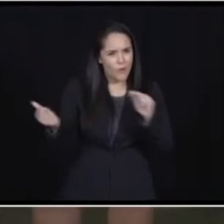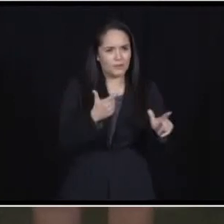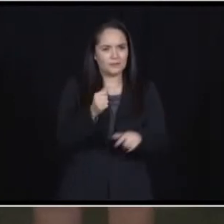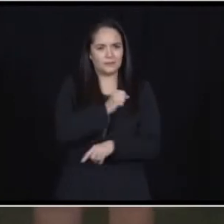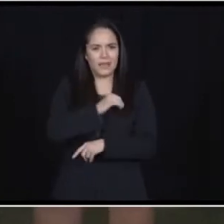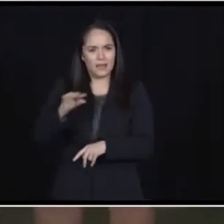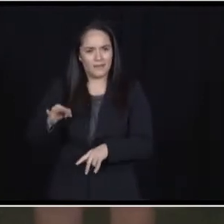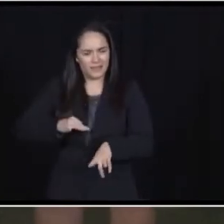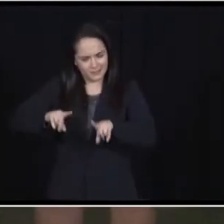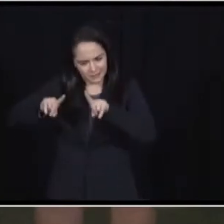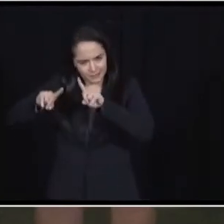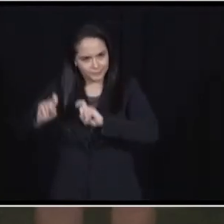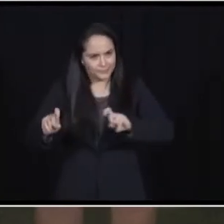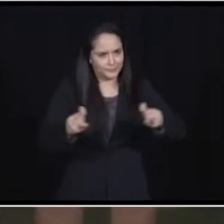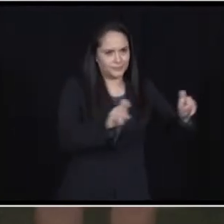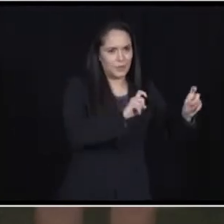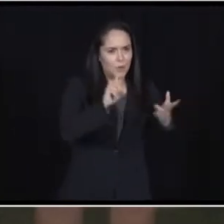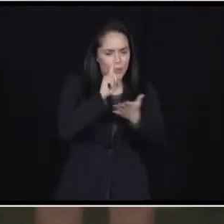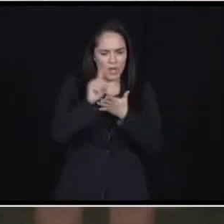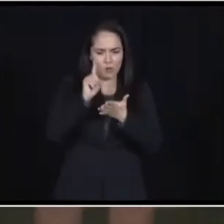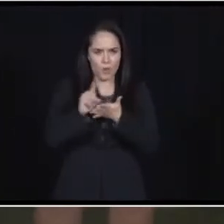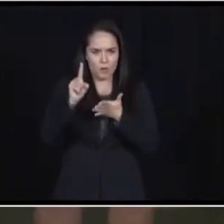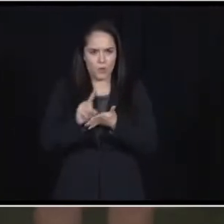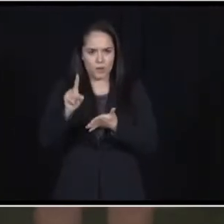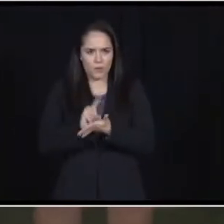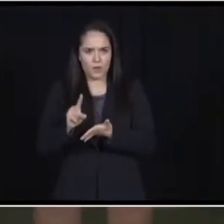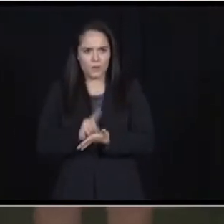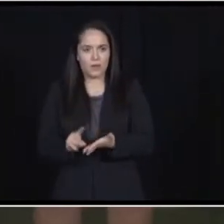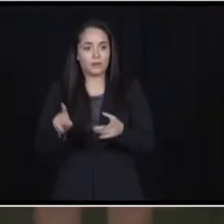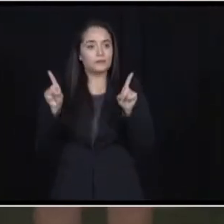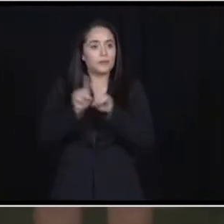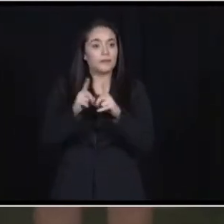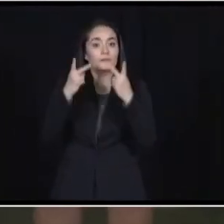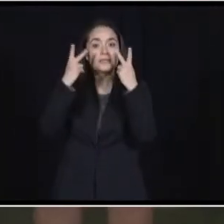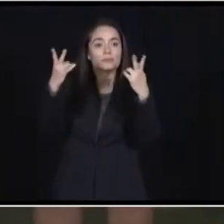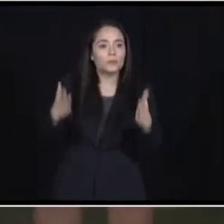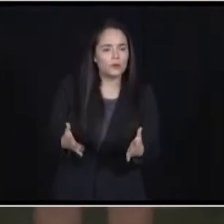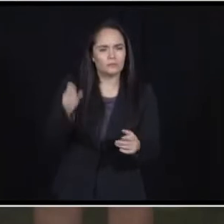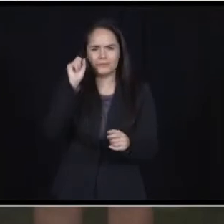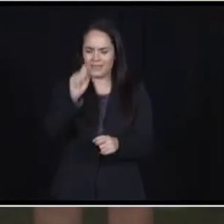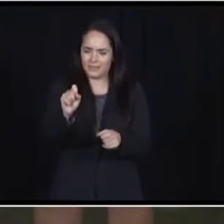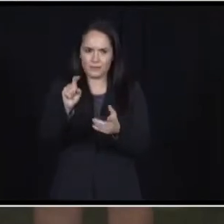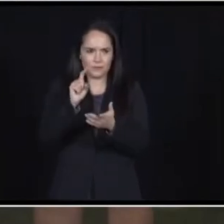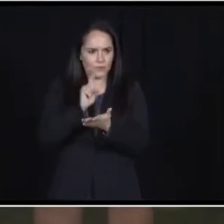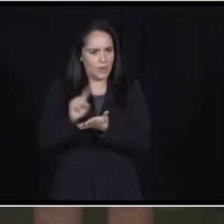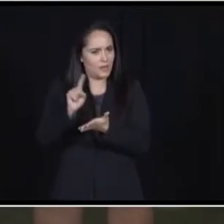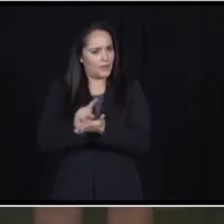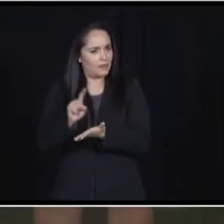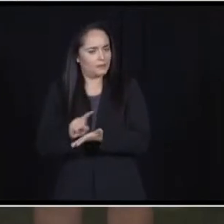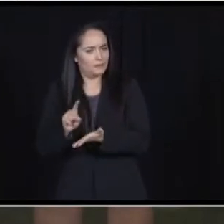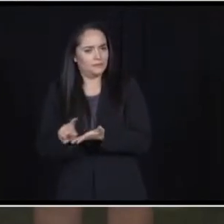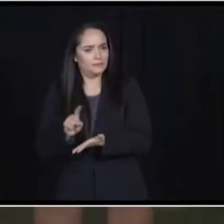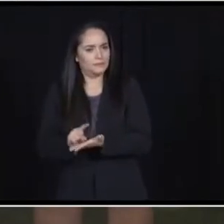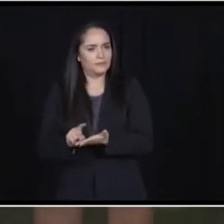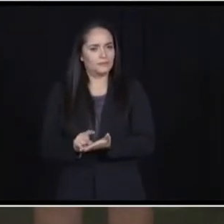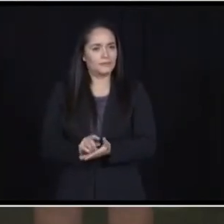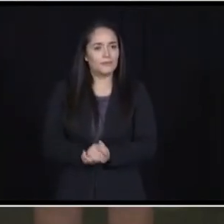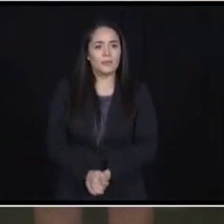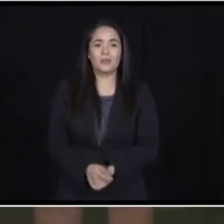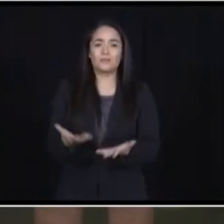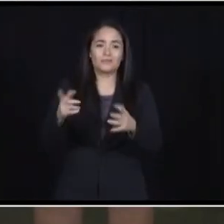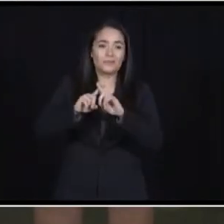weekly basis, and so do visitors. But the thing that we have to fix is this: we have to get down to 24 to